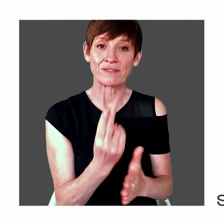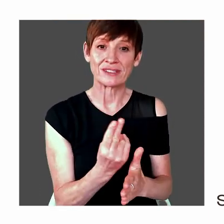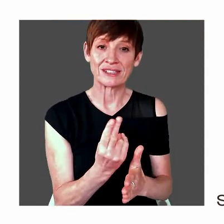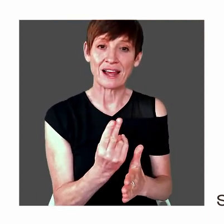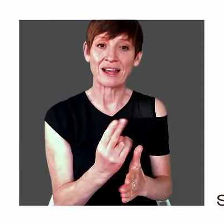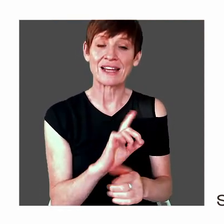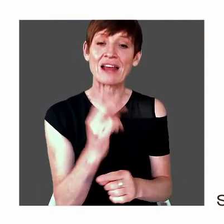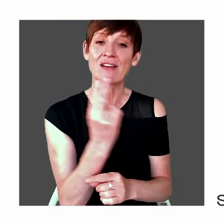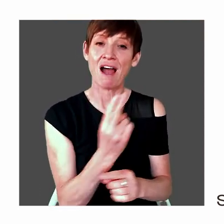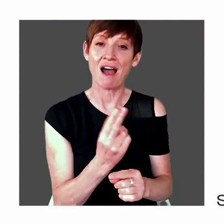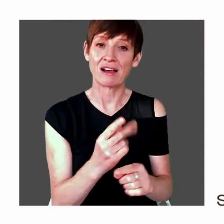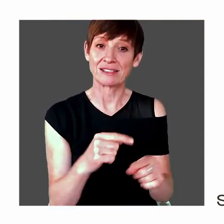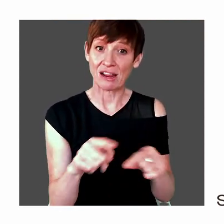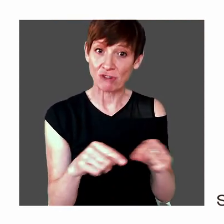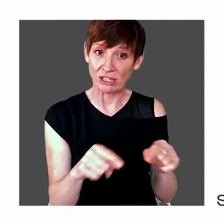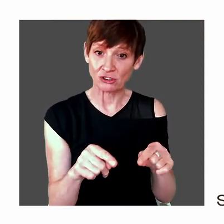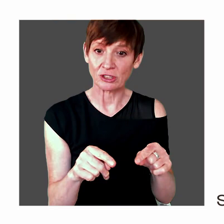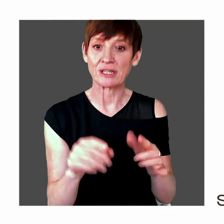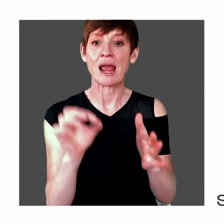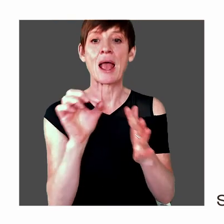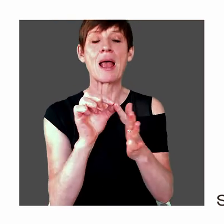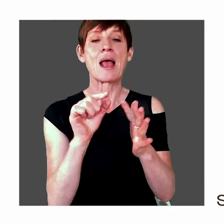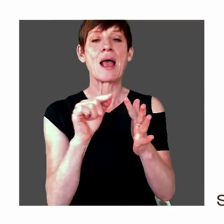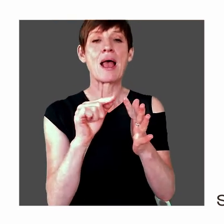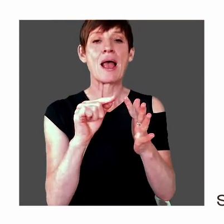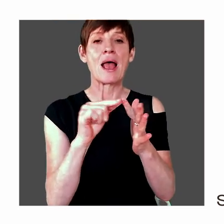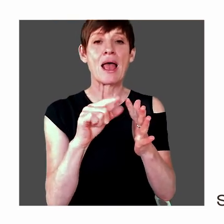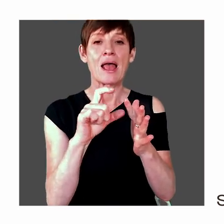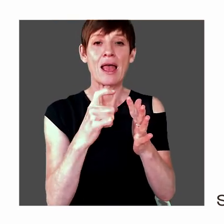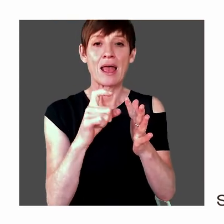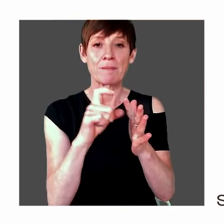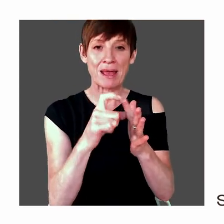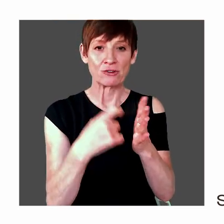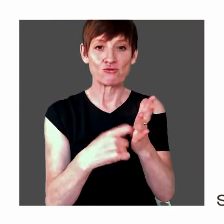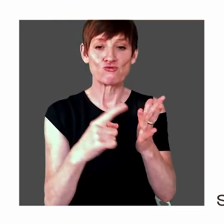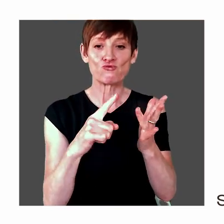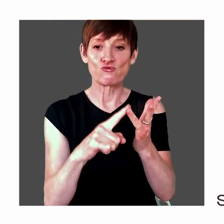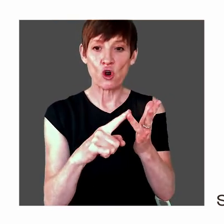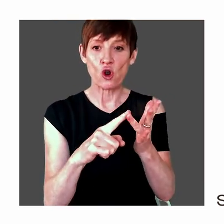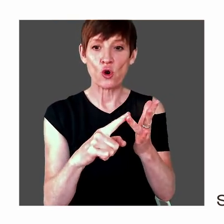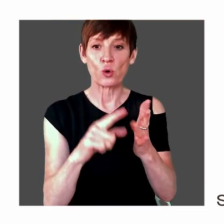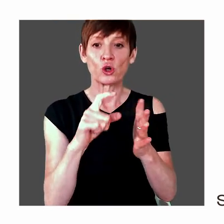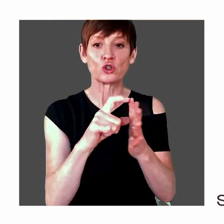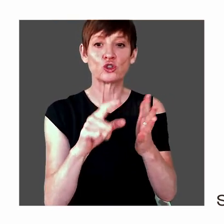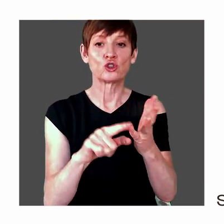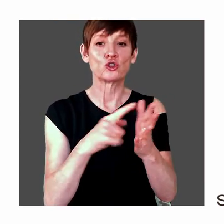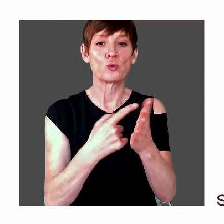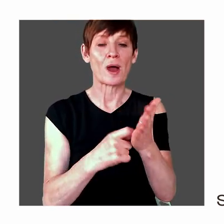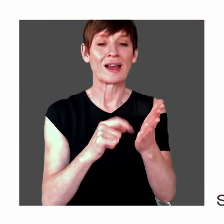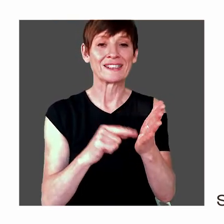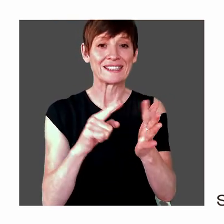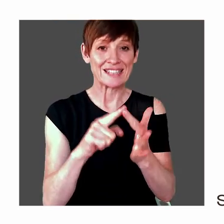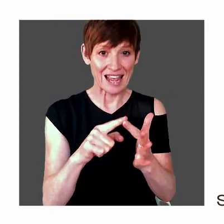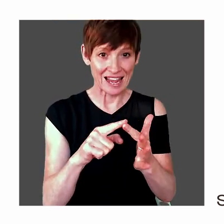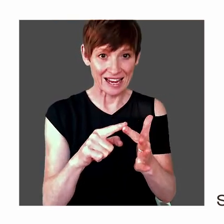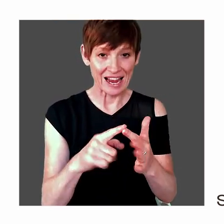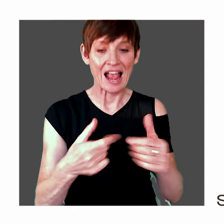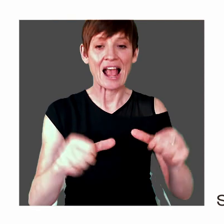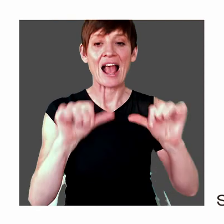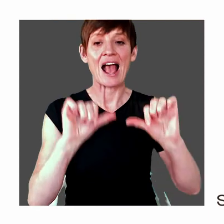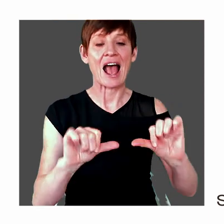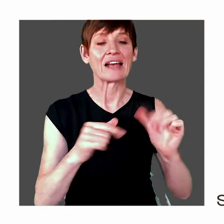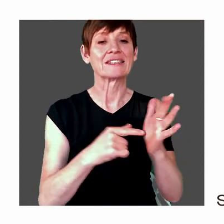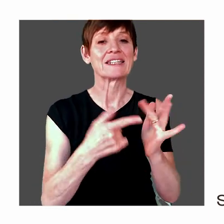direction. Pedro Duarte, who's graduated with his MA in fashion art direction. And Tim McConville,